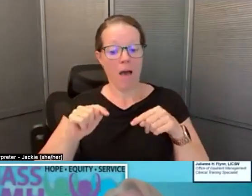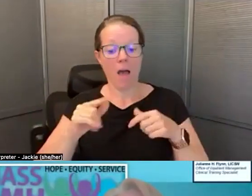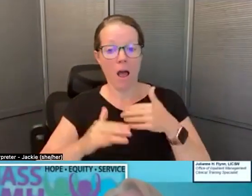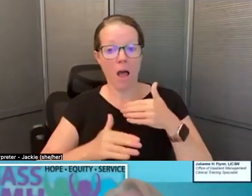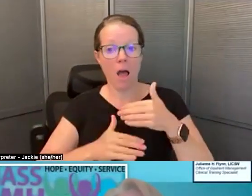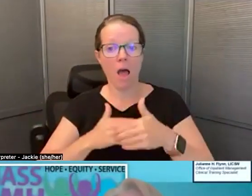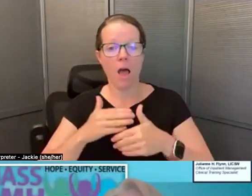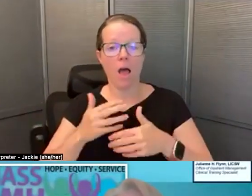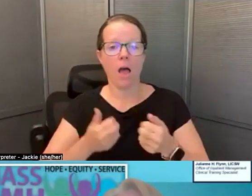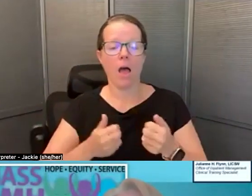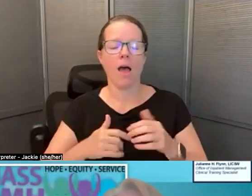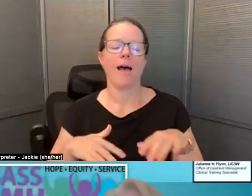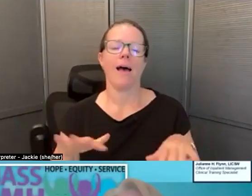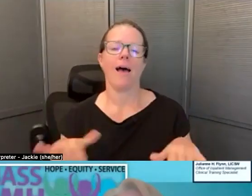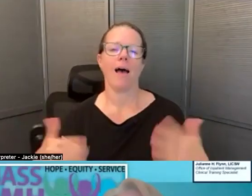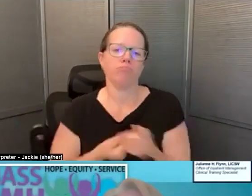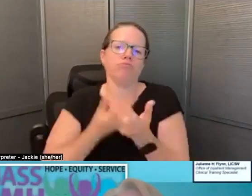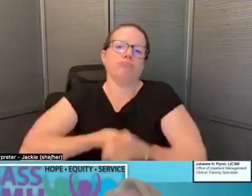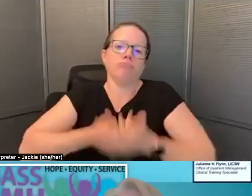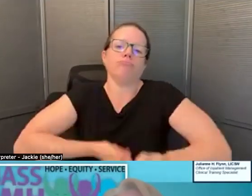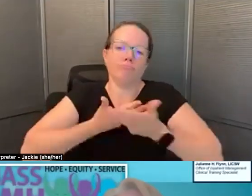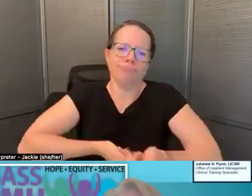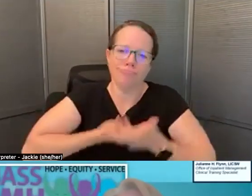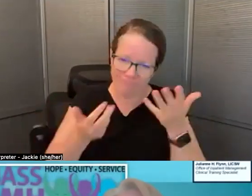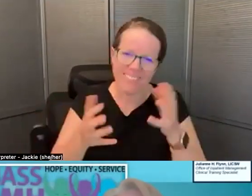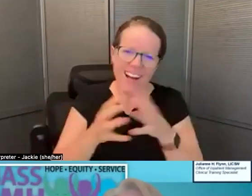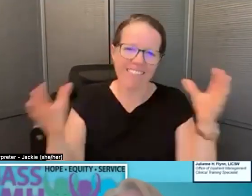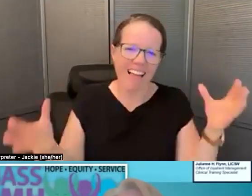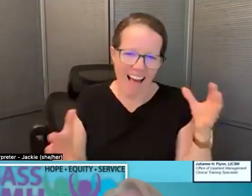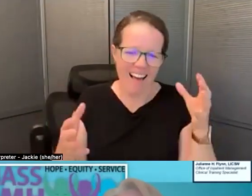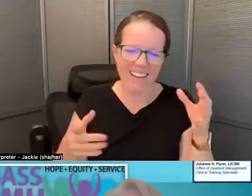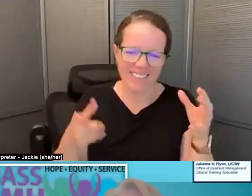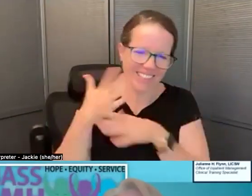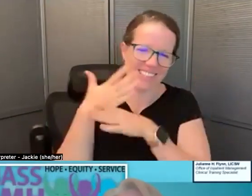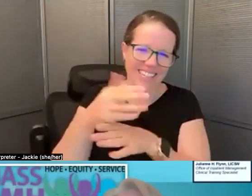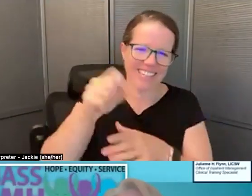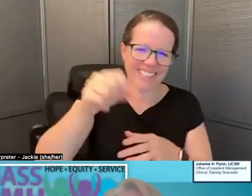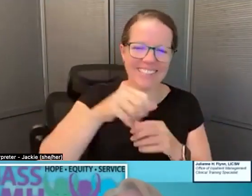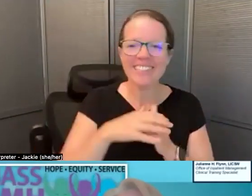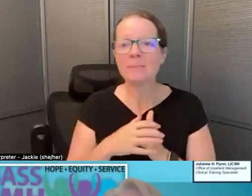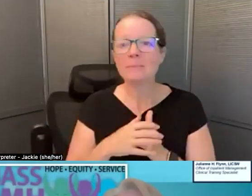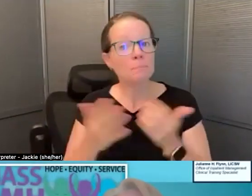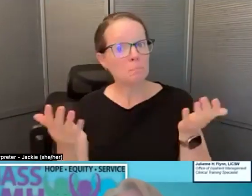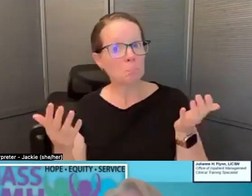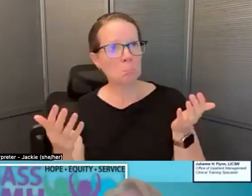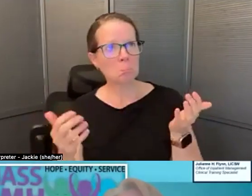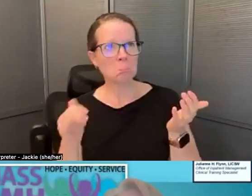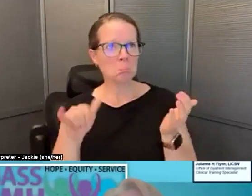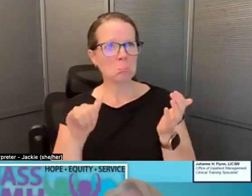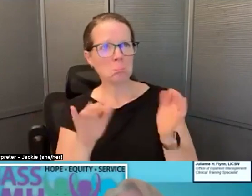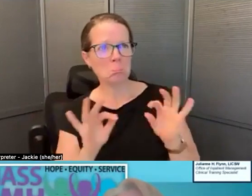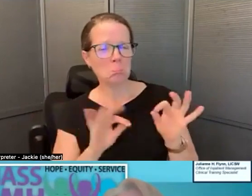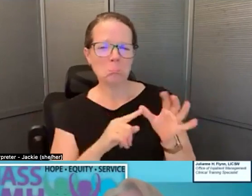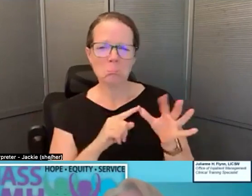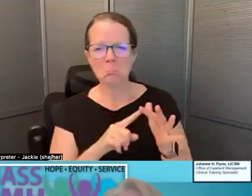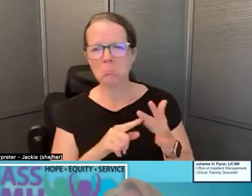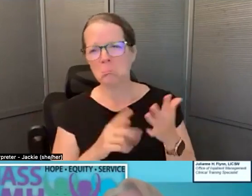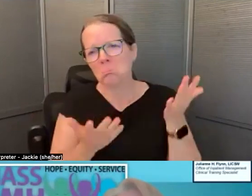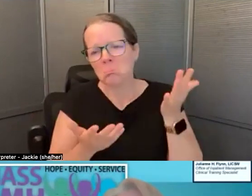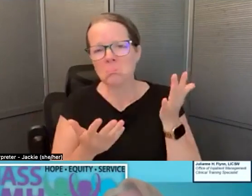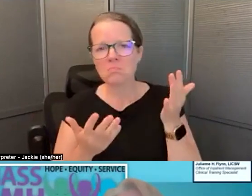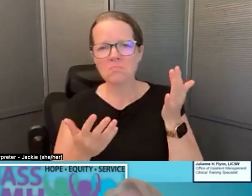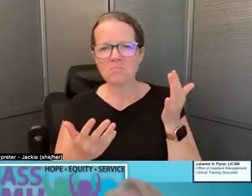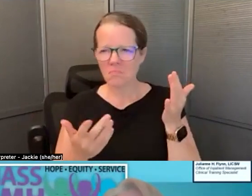that part and then they had a lot to say. So that was pretty much it. I mean, it was relatively easy to motivate them and